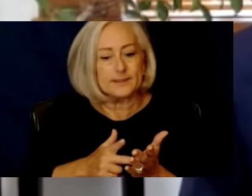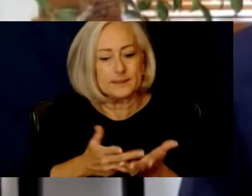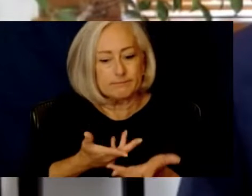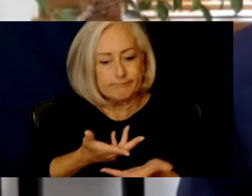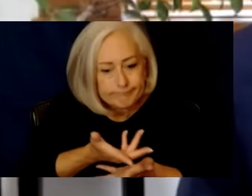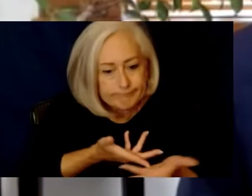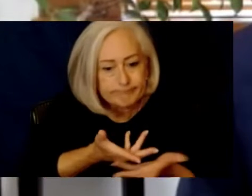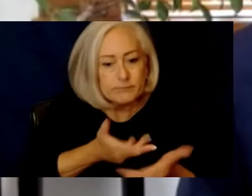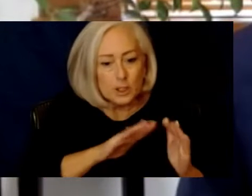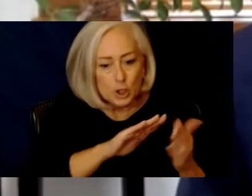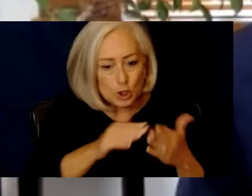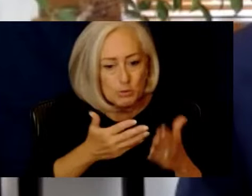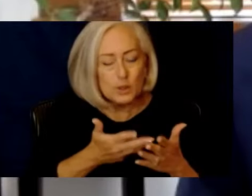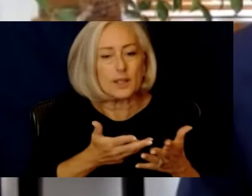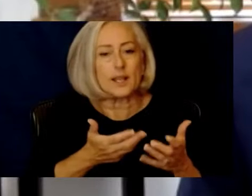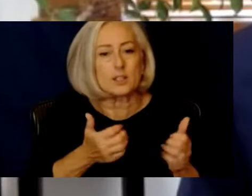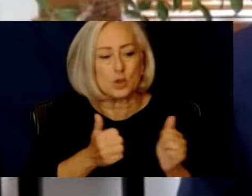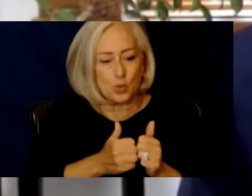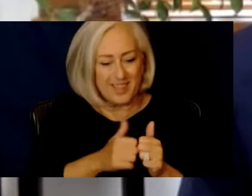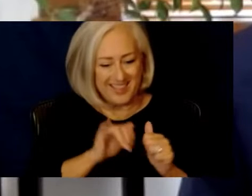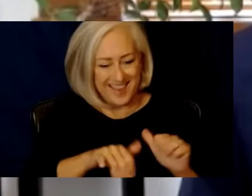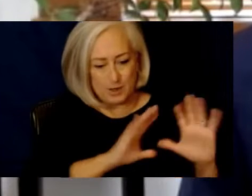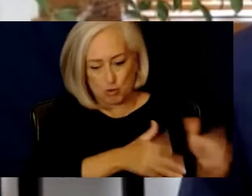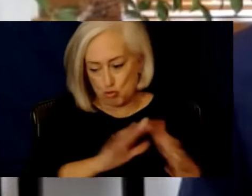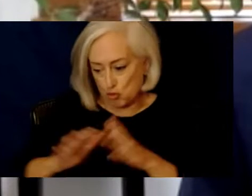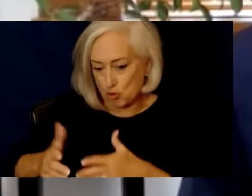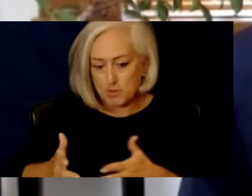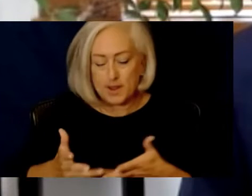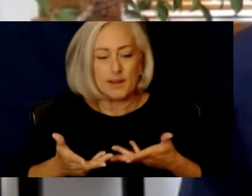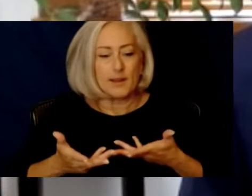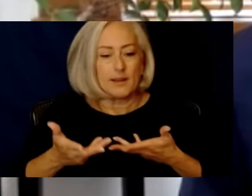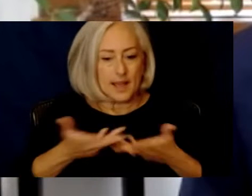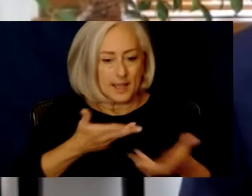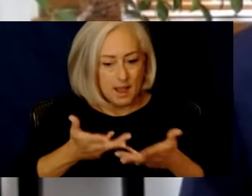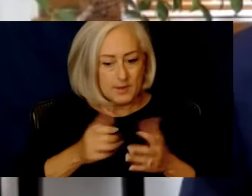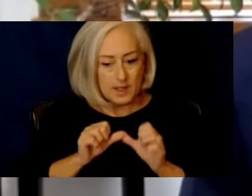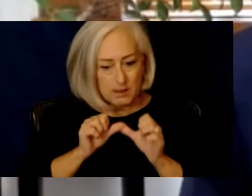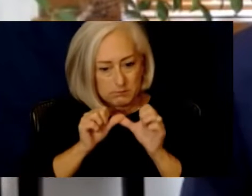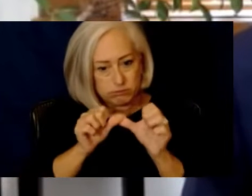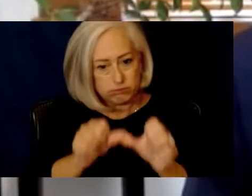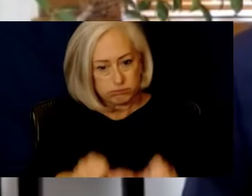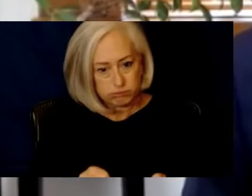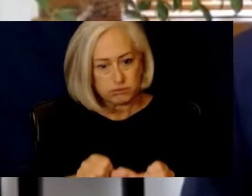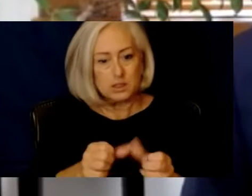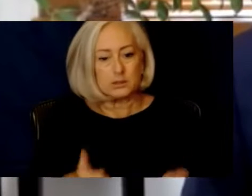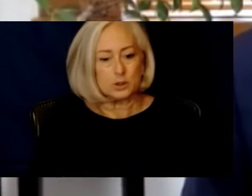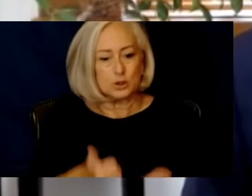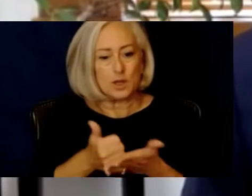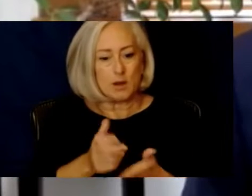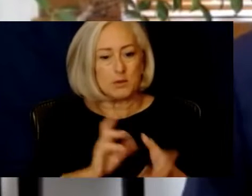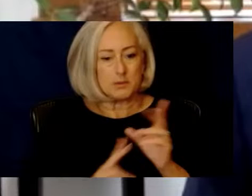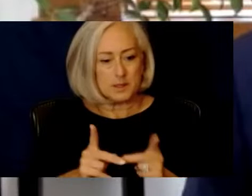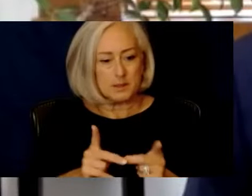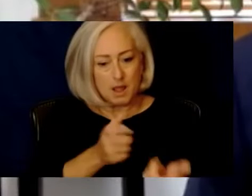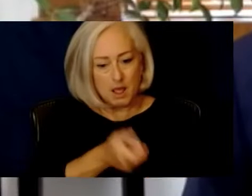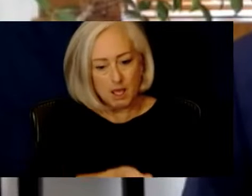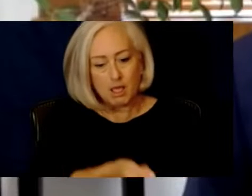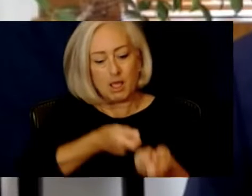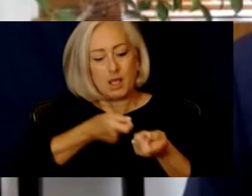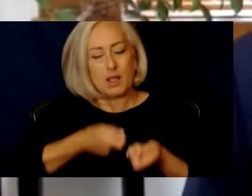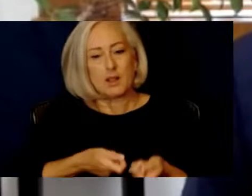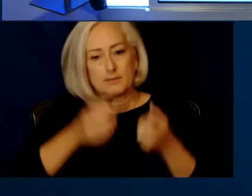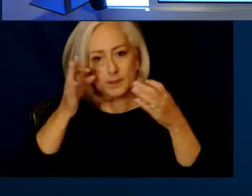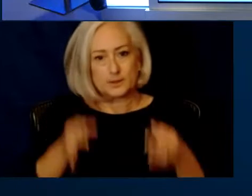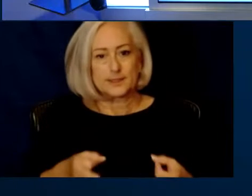communities and conversations that are extended over a period of time to just get people across the line. Man, I think that is